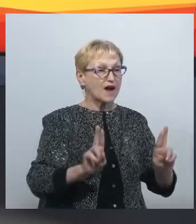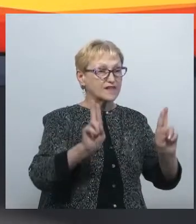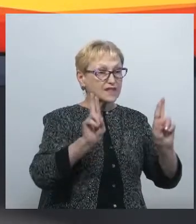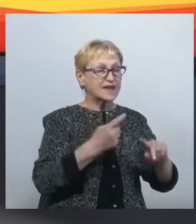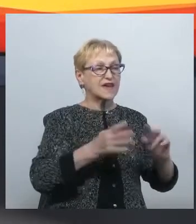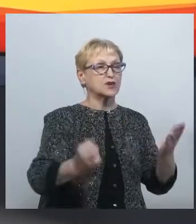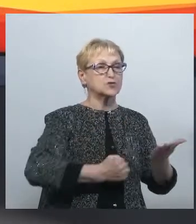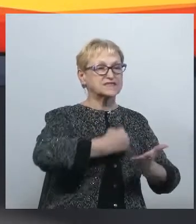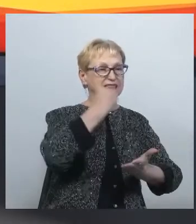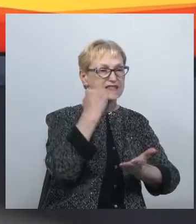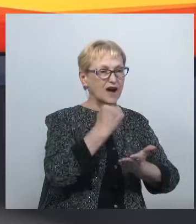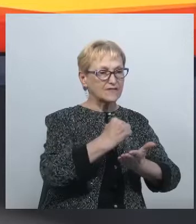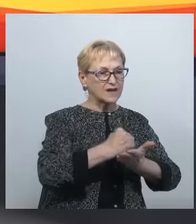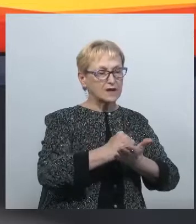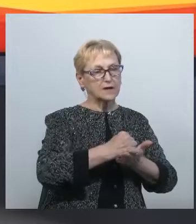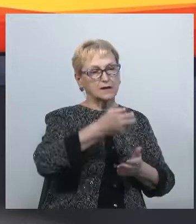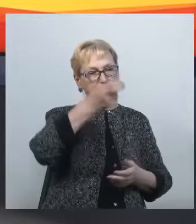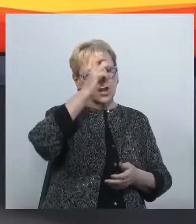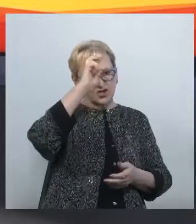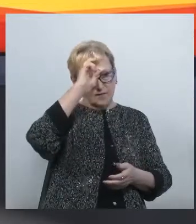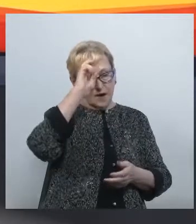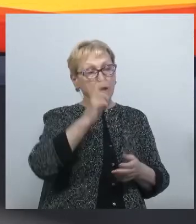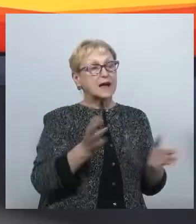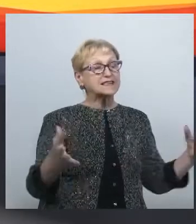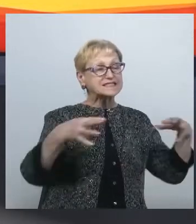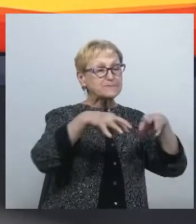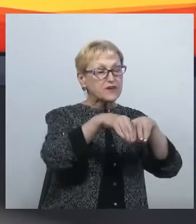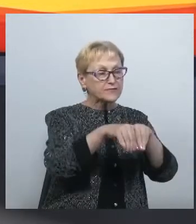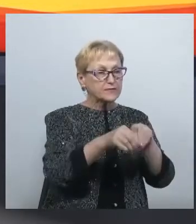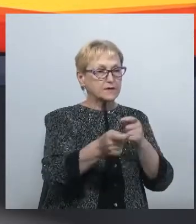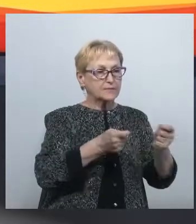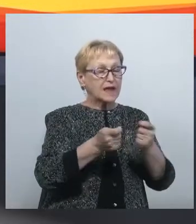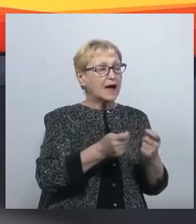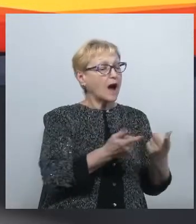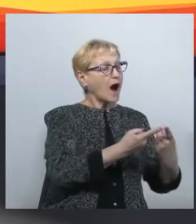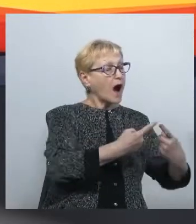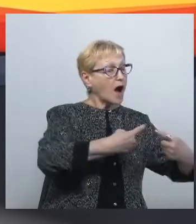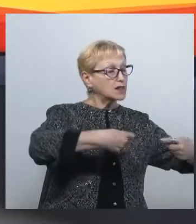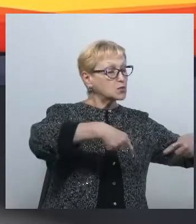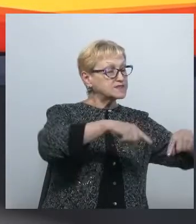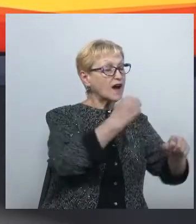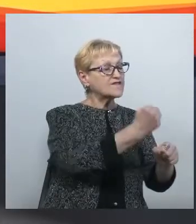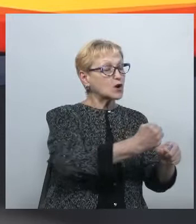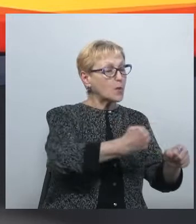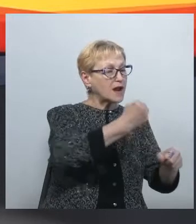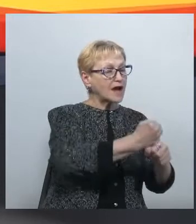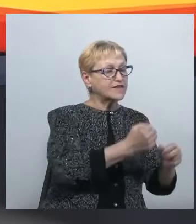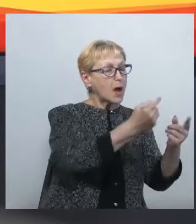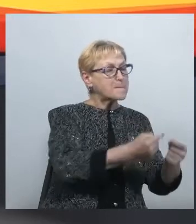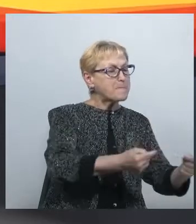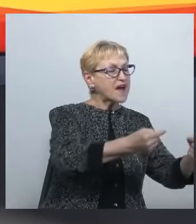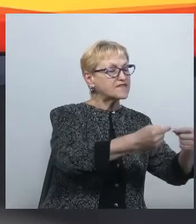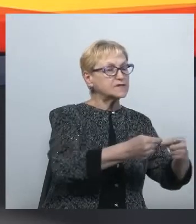These are the rules set by the state. What is self-regulation or co-regulation? This is when the